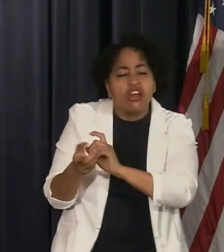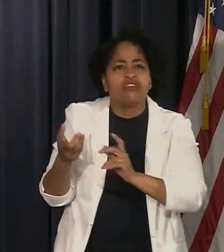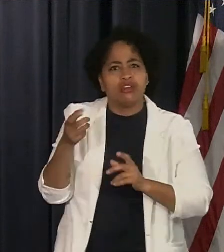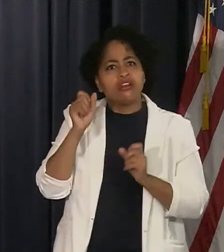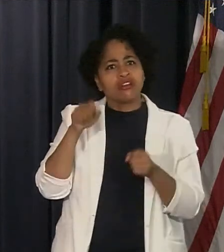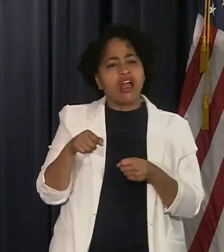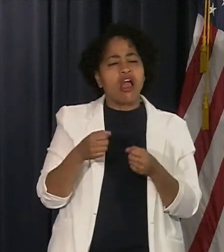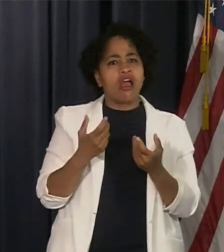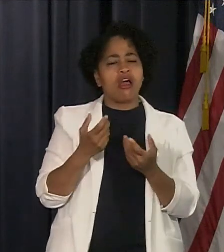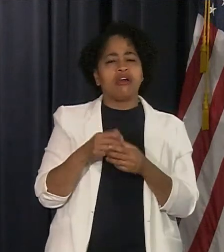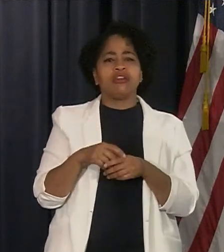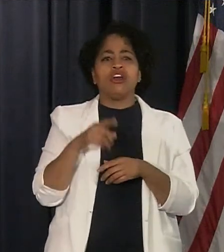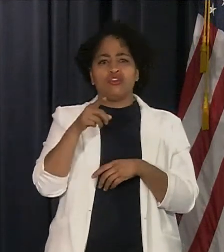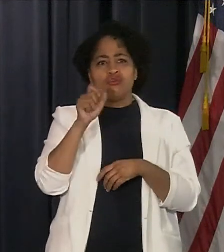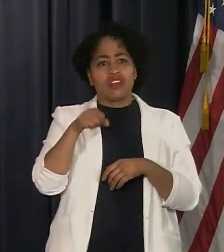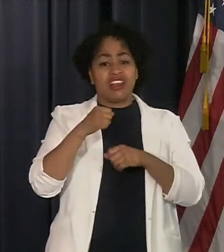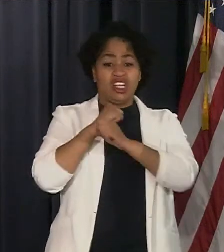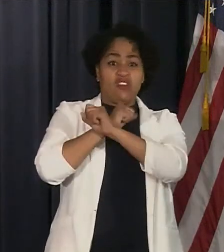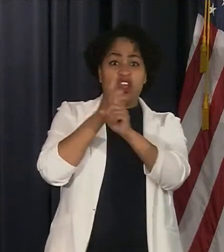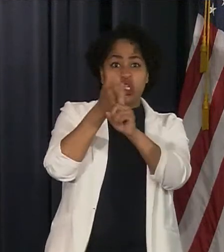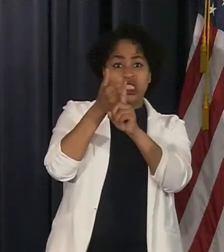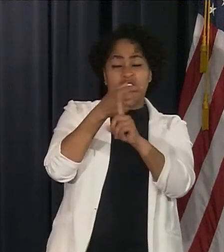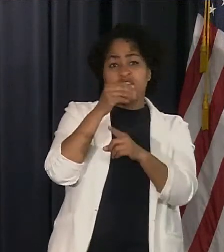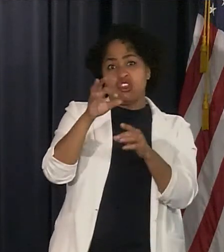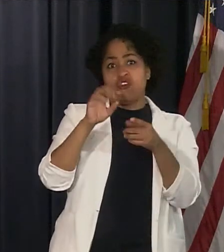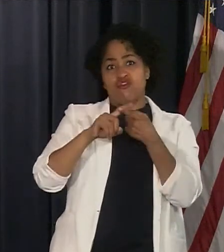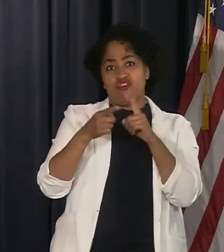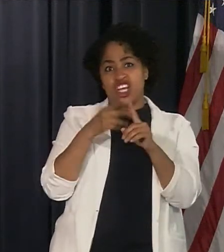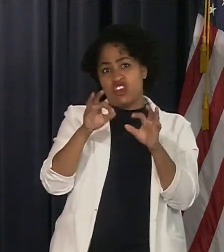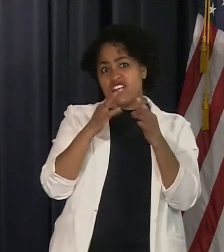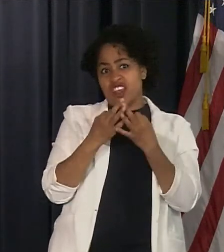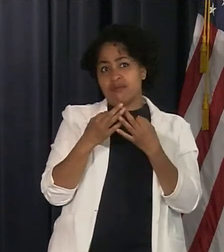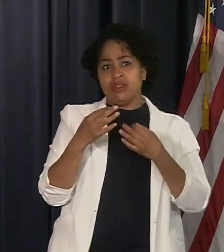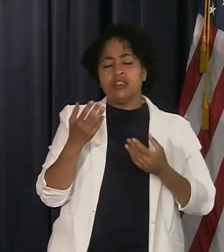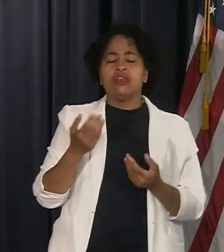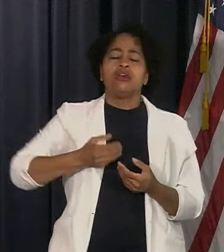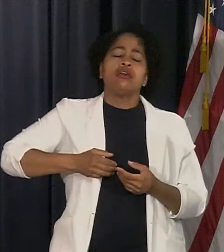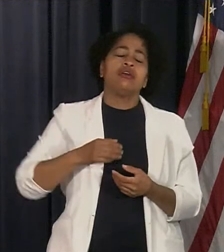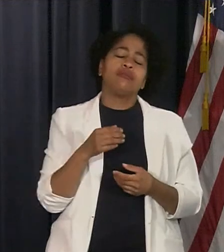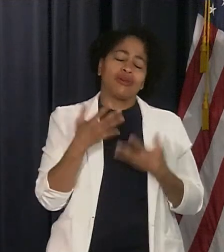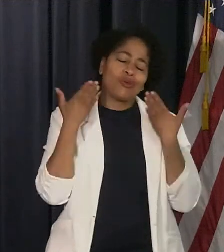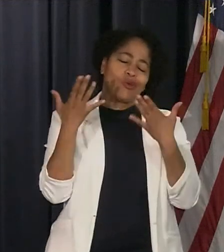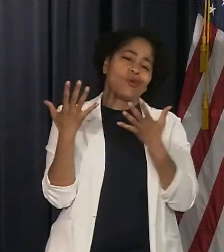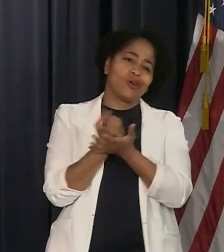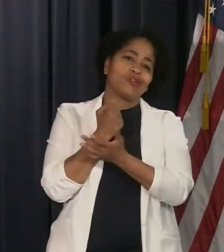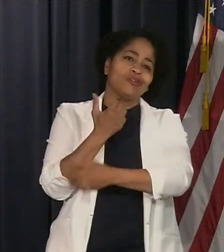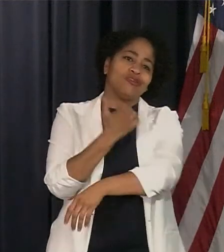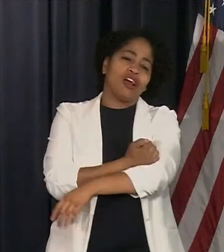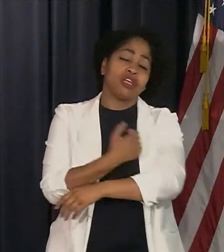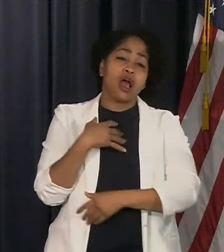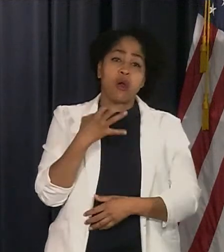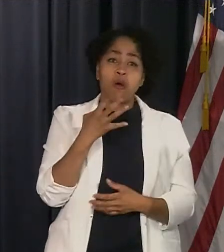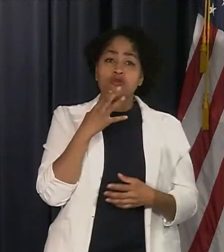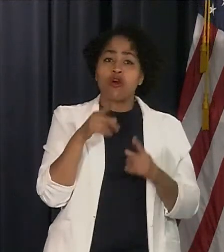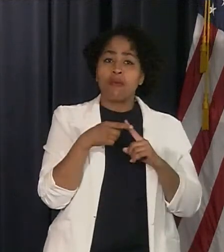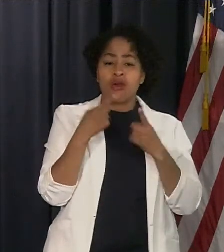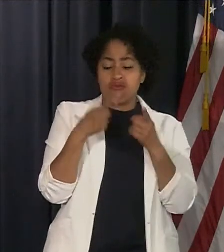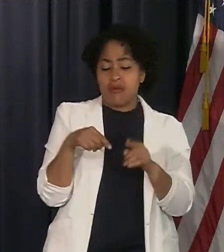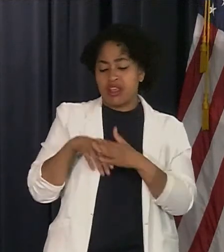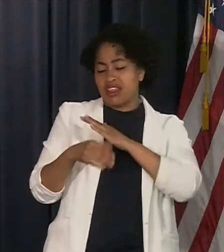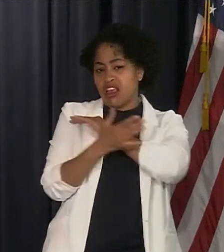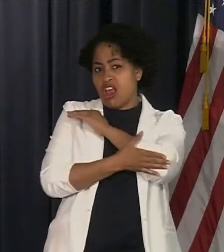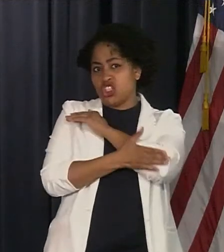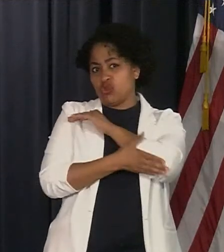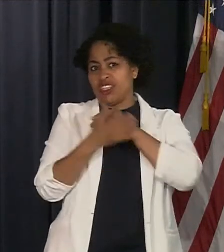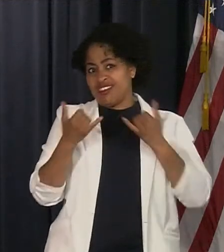your friends and family is to get vaccinated. And I want to talk about what is happening in the country and